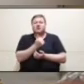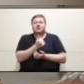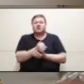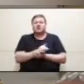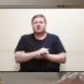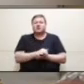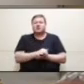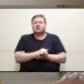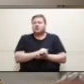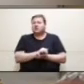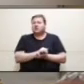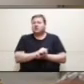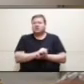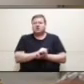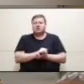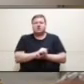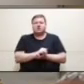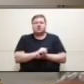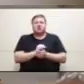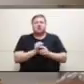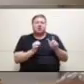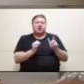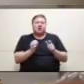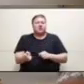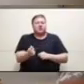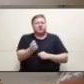Can you pass the mic to the left?